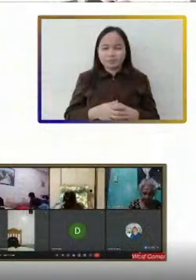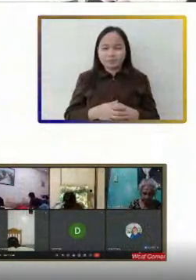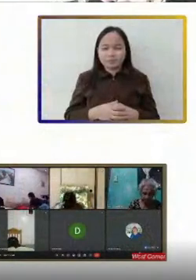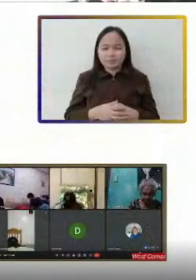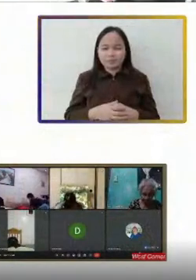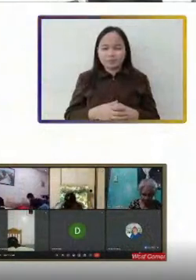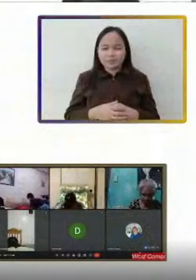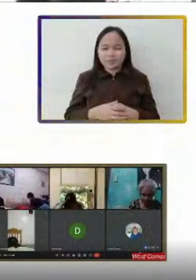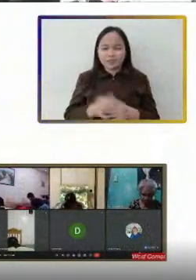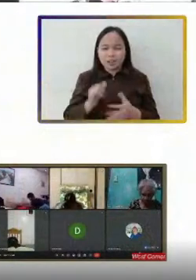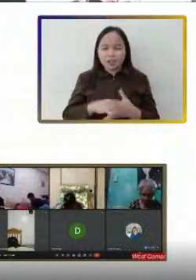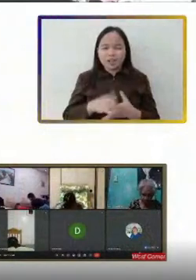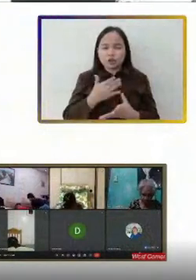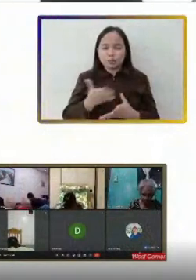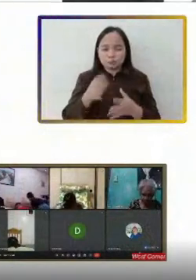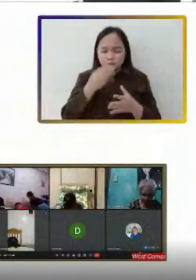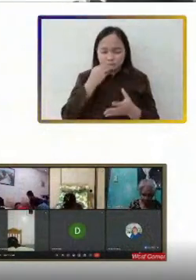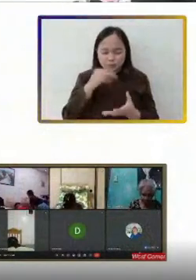Let your message